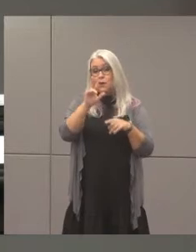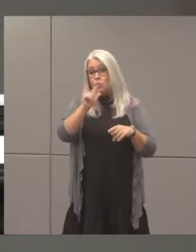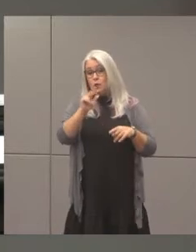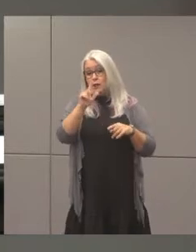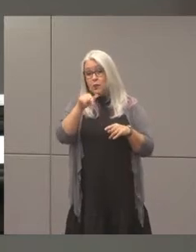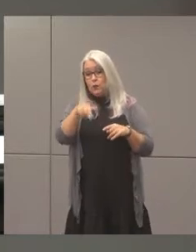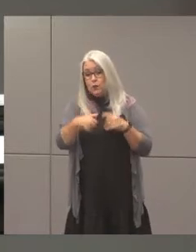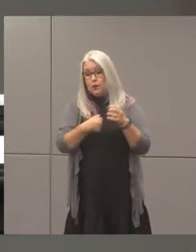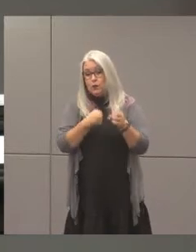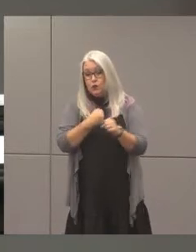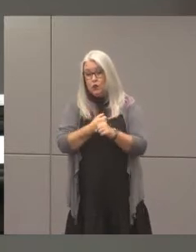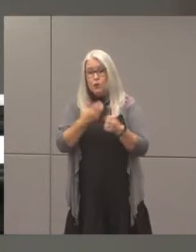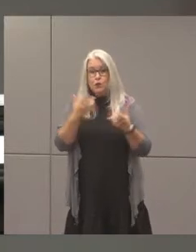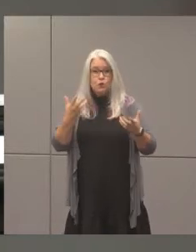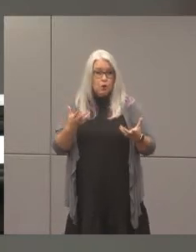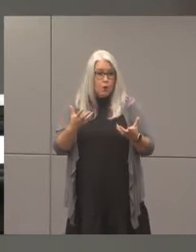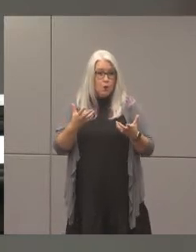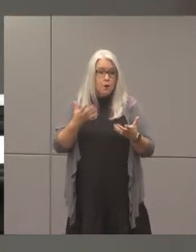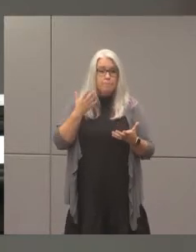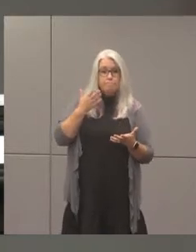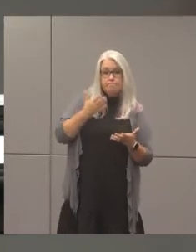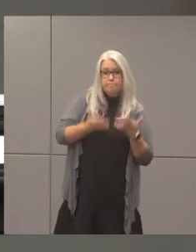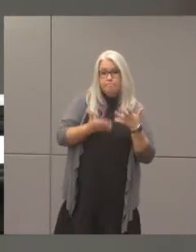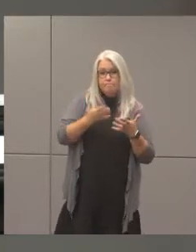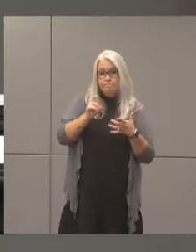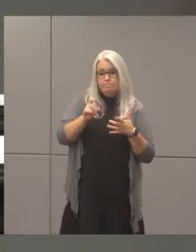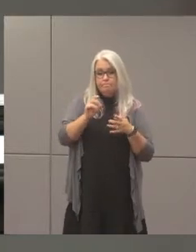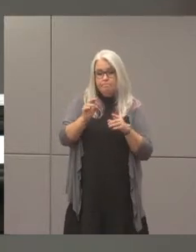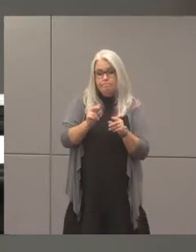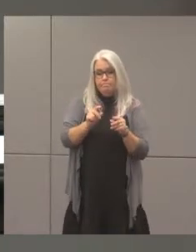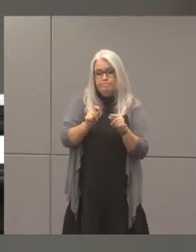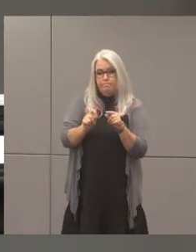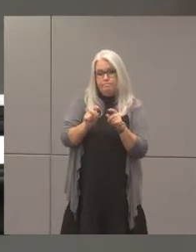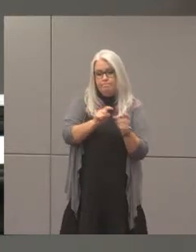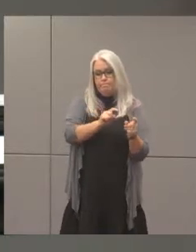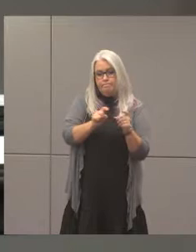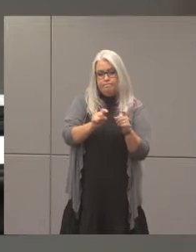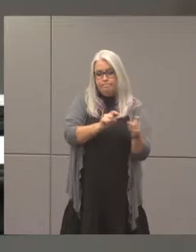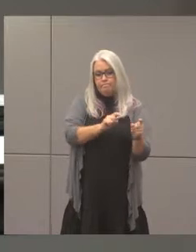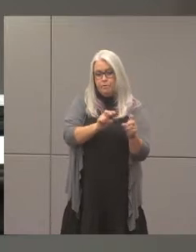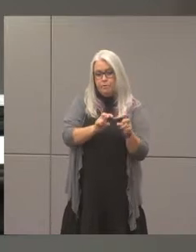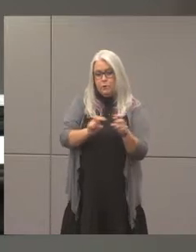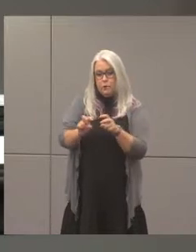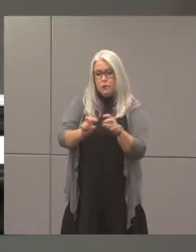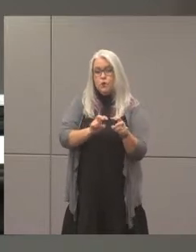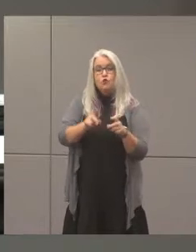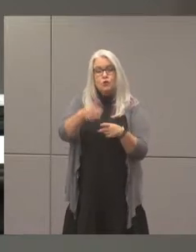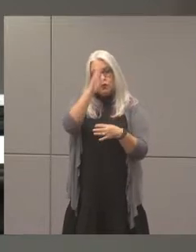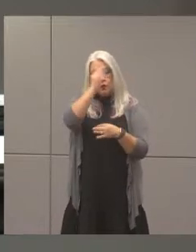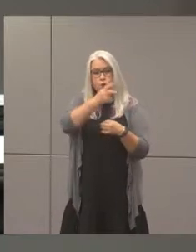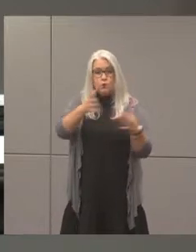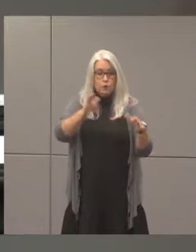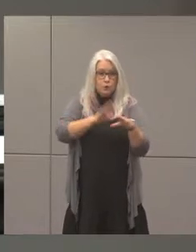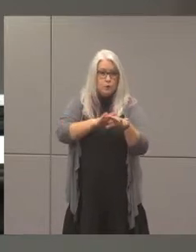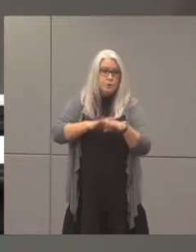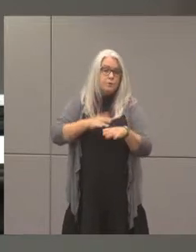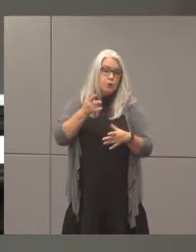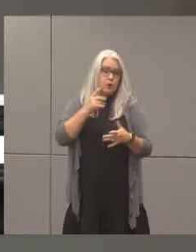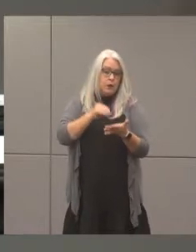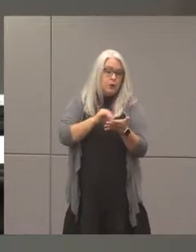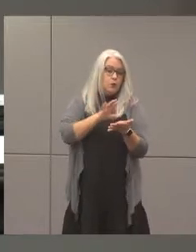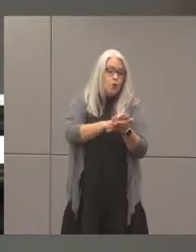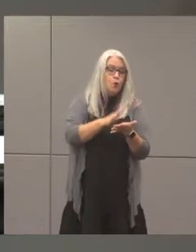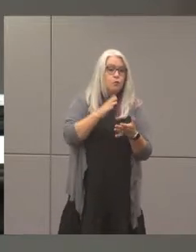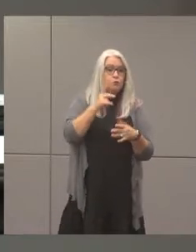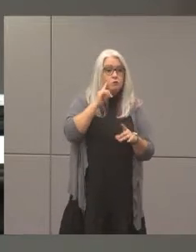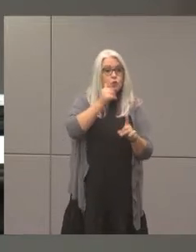So we might need to do something about that, just so it's on your radar. Make a little note on there for